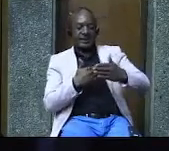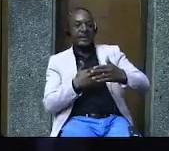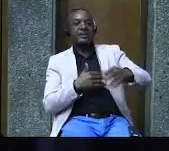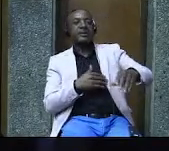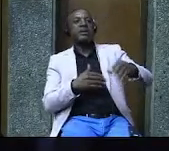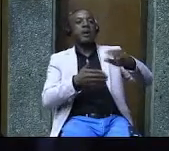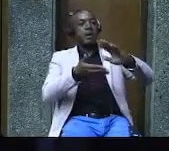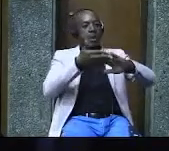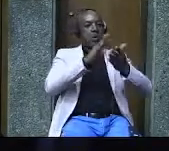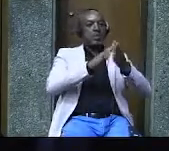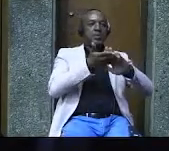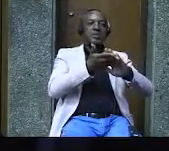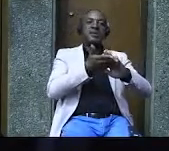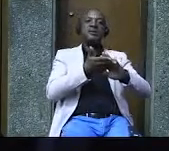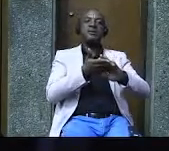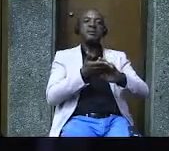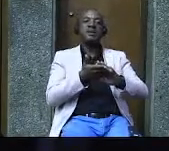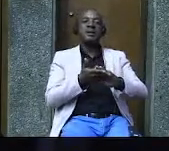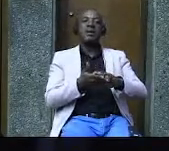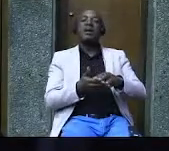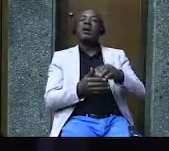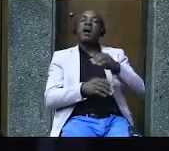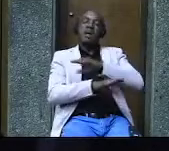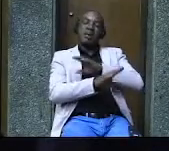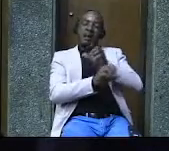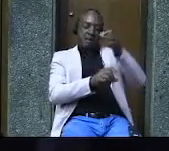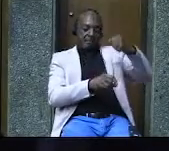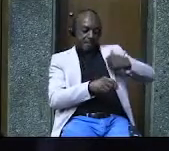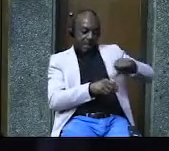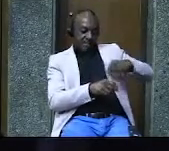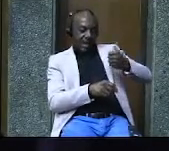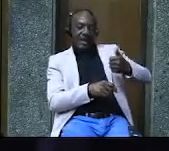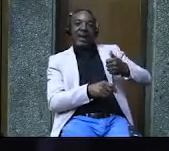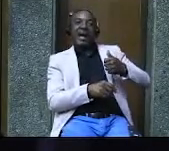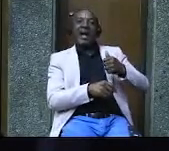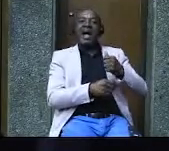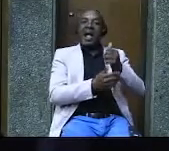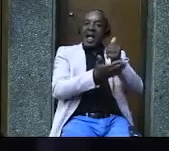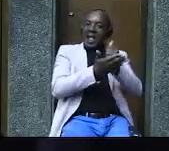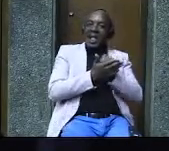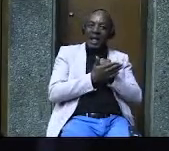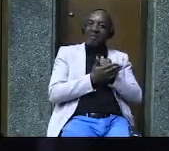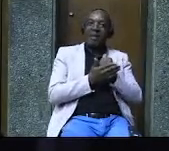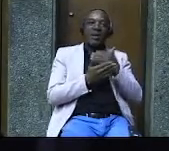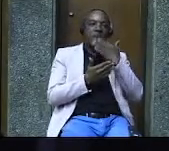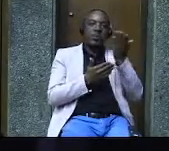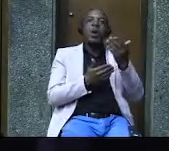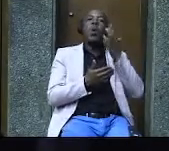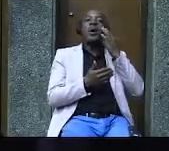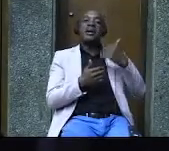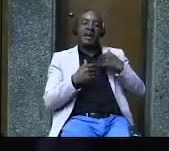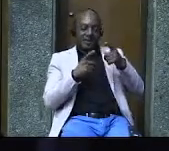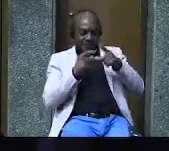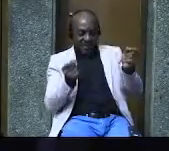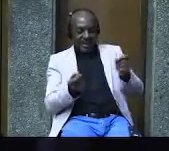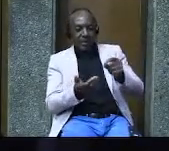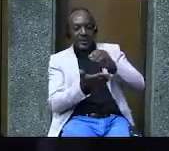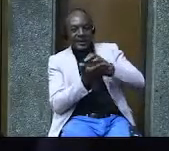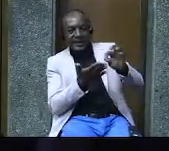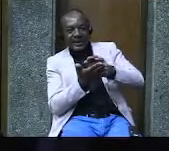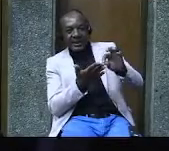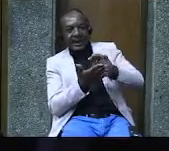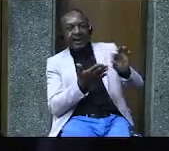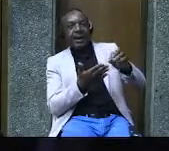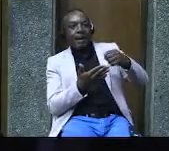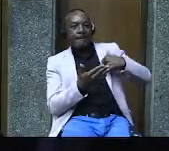a di hlokomelang. Immediately re start re di hlokomela re jala maspala sa leteng o tibela batho mo or